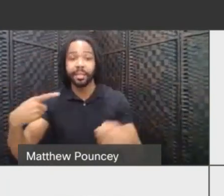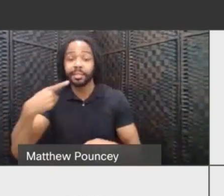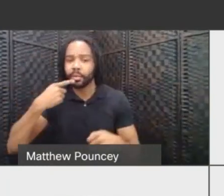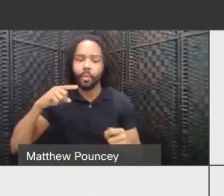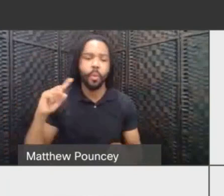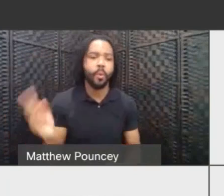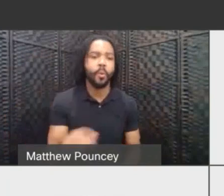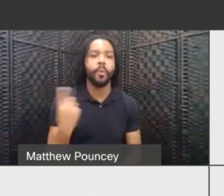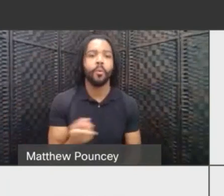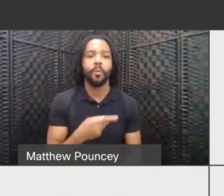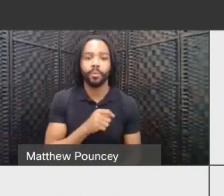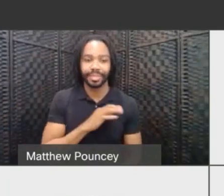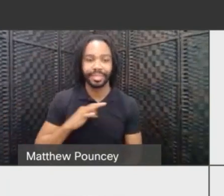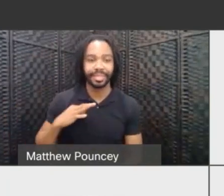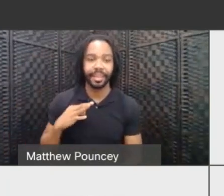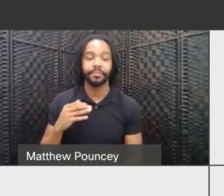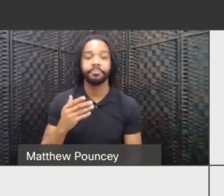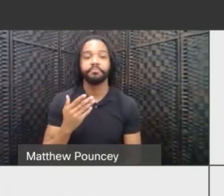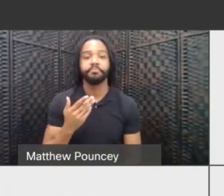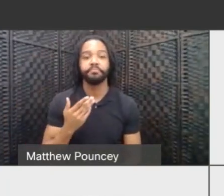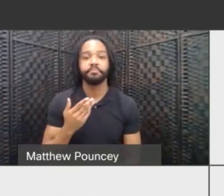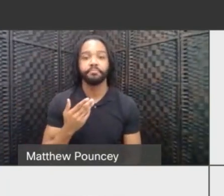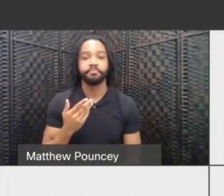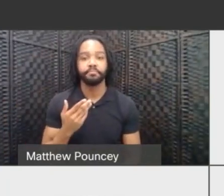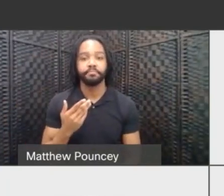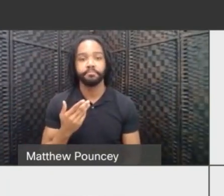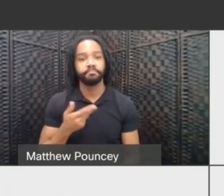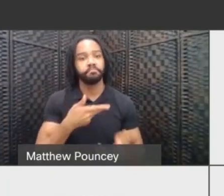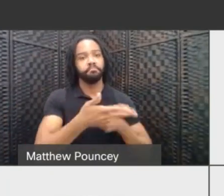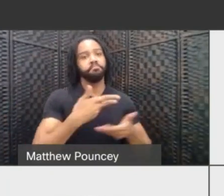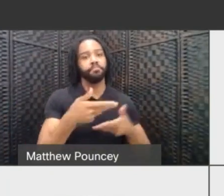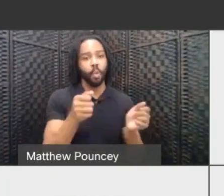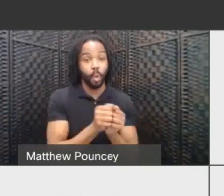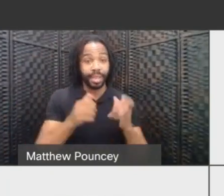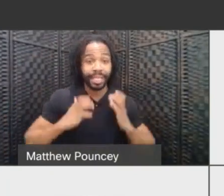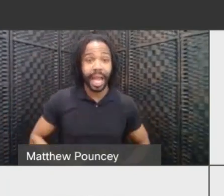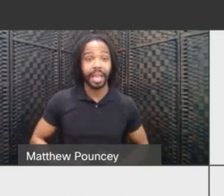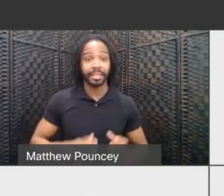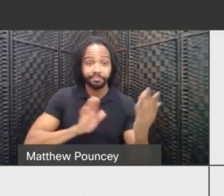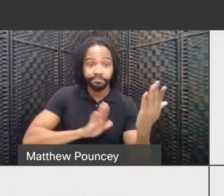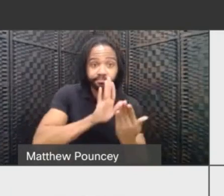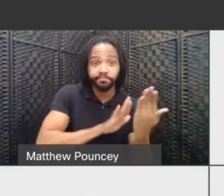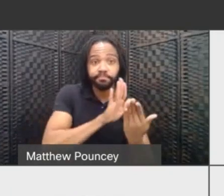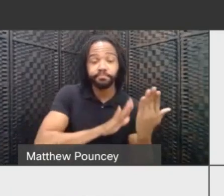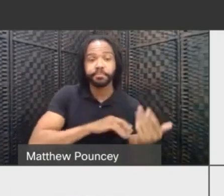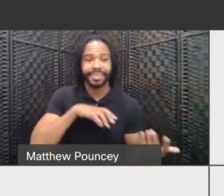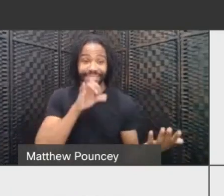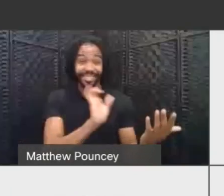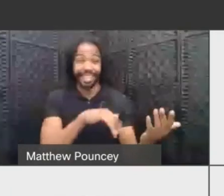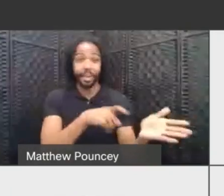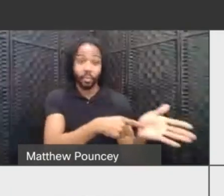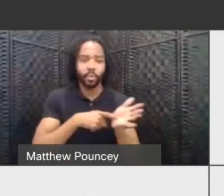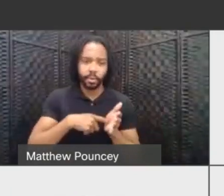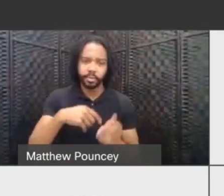staff who come in contact with the folks we support are required